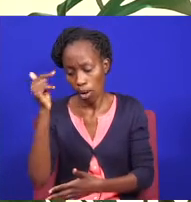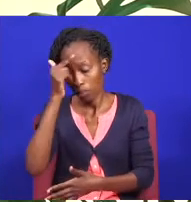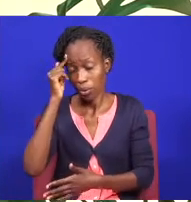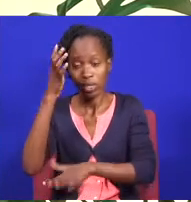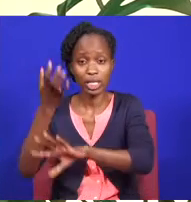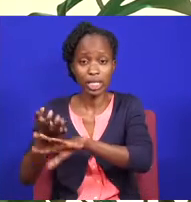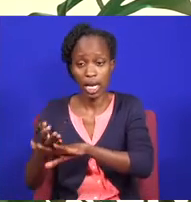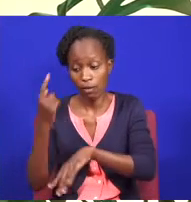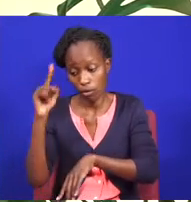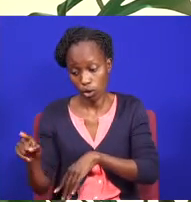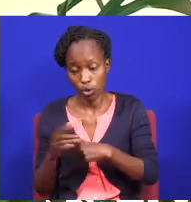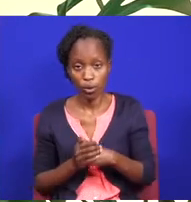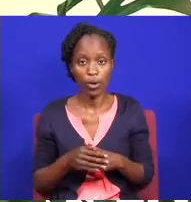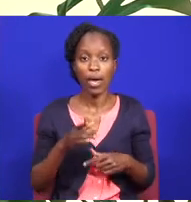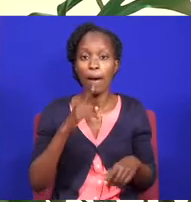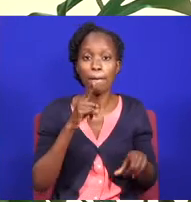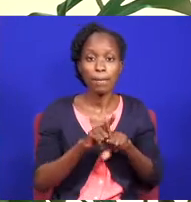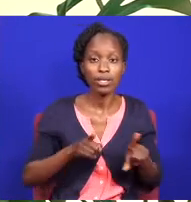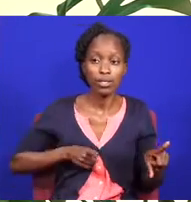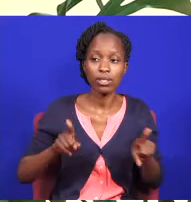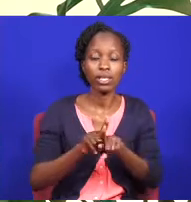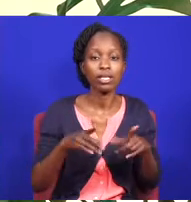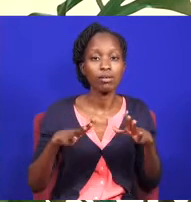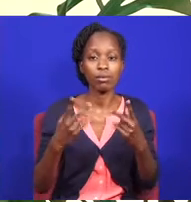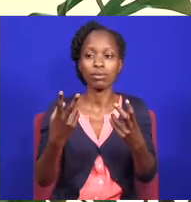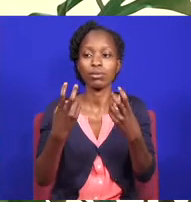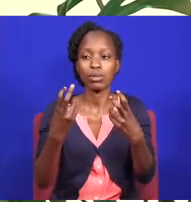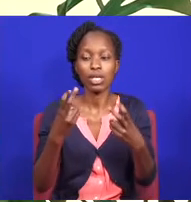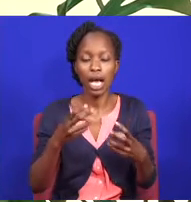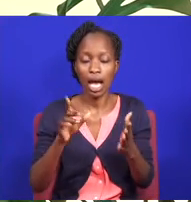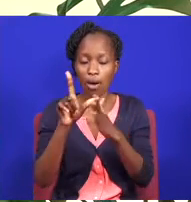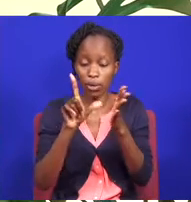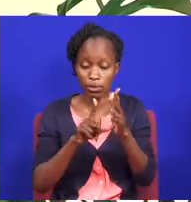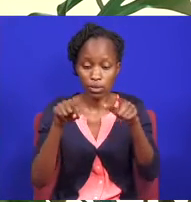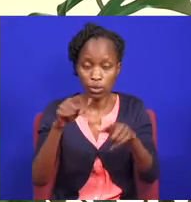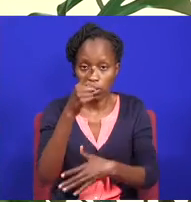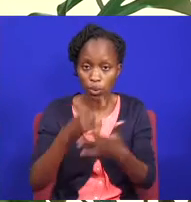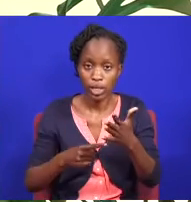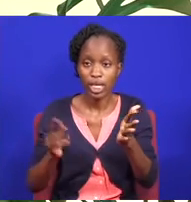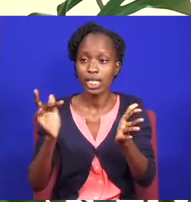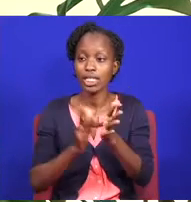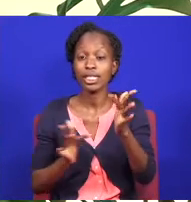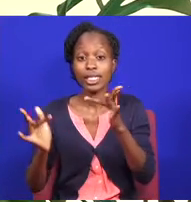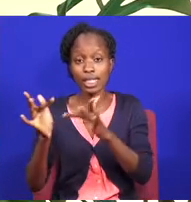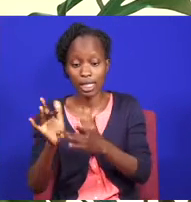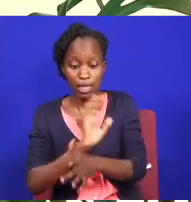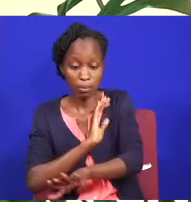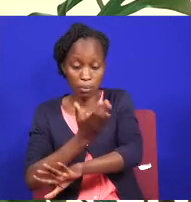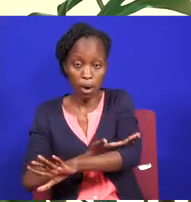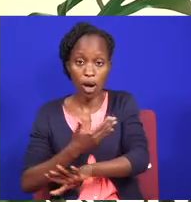him. Boys and girls and guys who are watching us, our lesson today is that Jesus has power to do